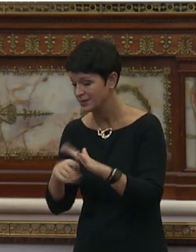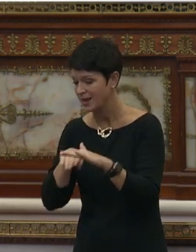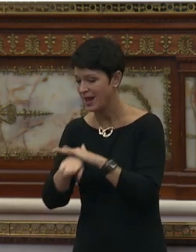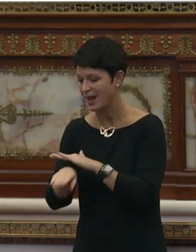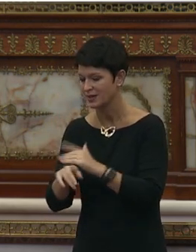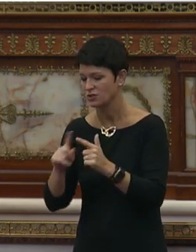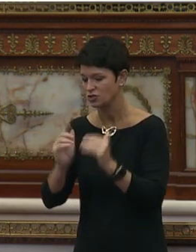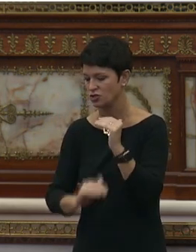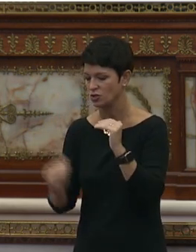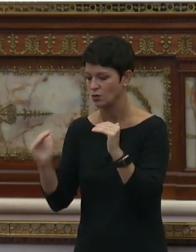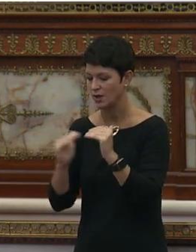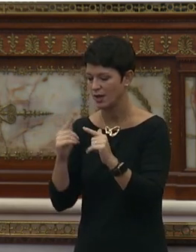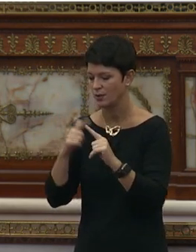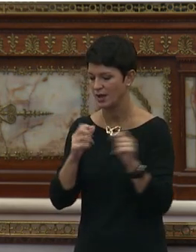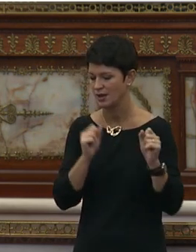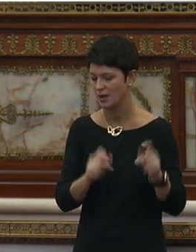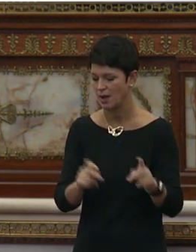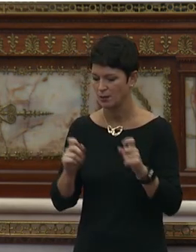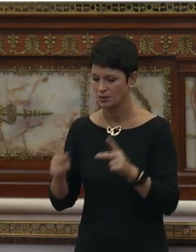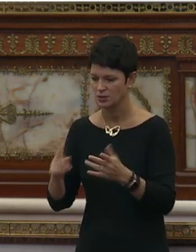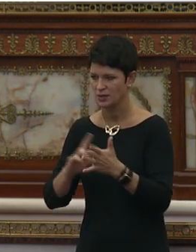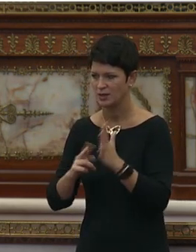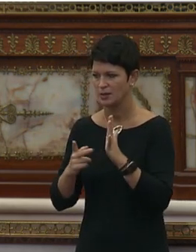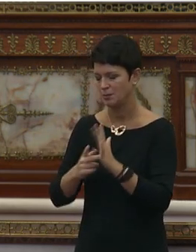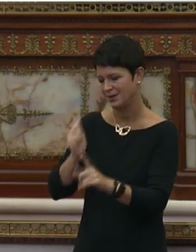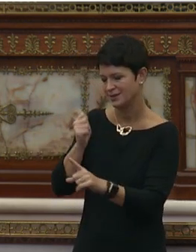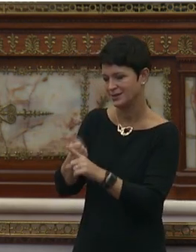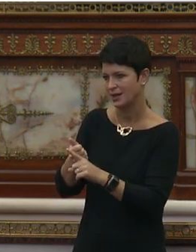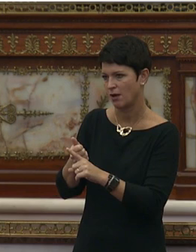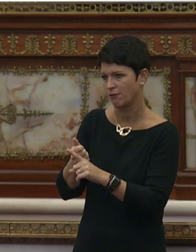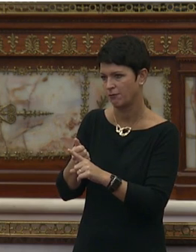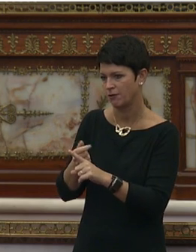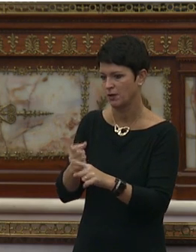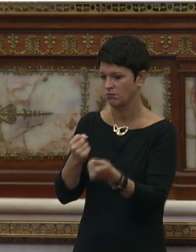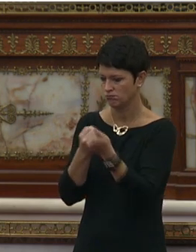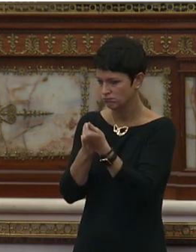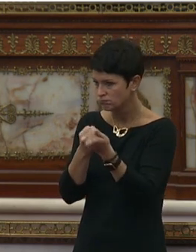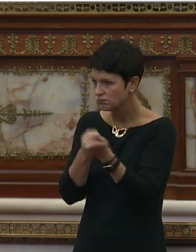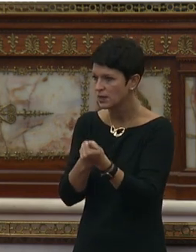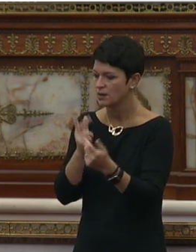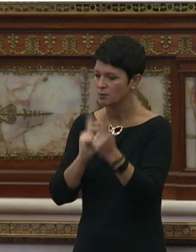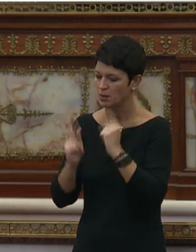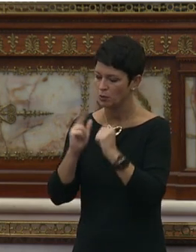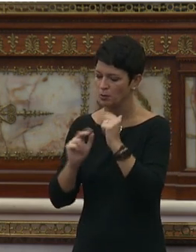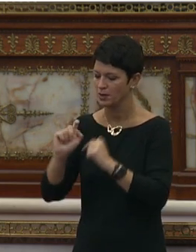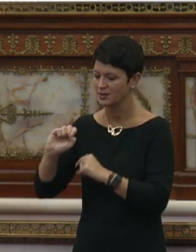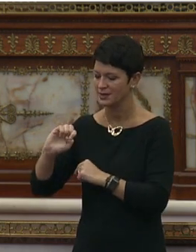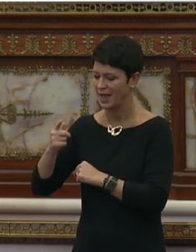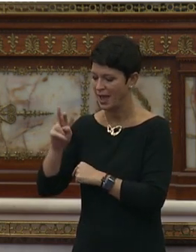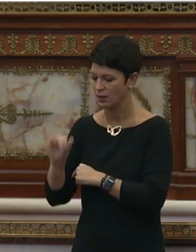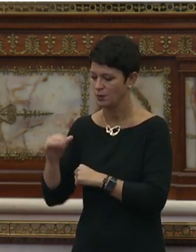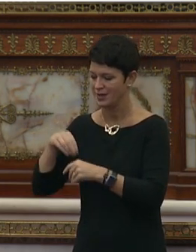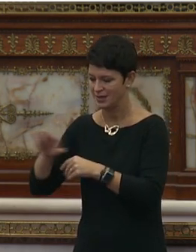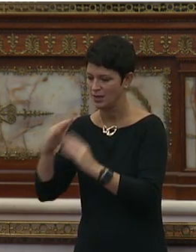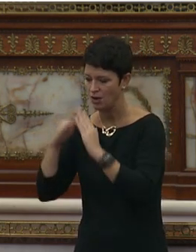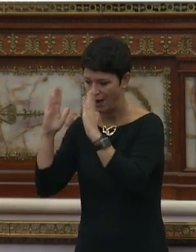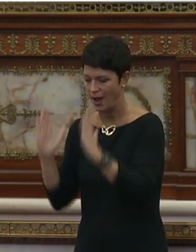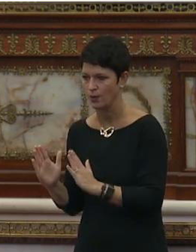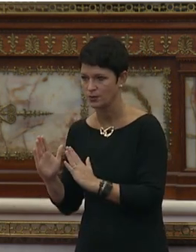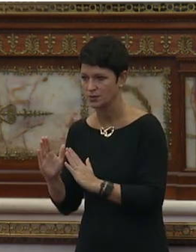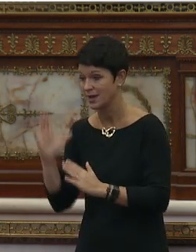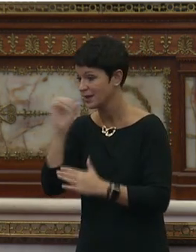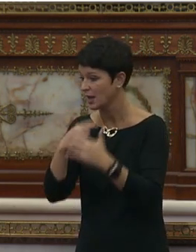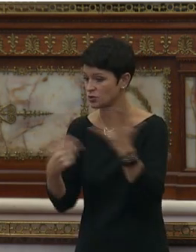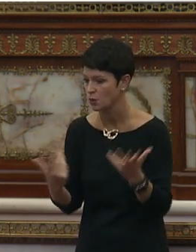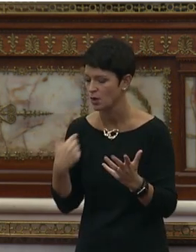to equity and opportunity. That means self-sufficiency. People who built equity in houses. Guess what?